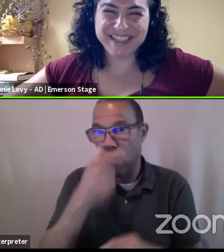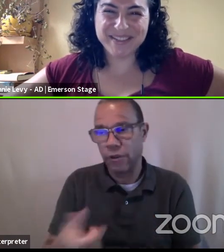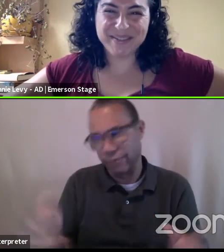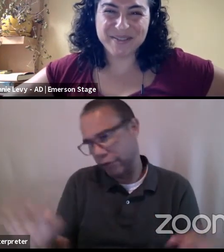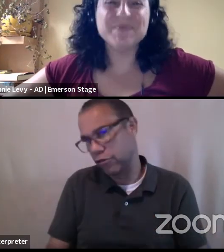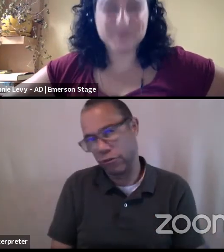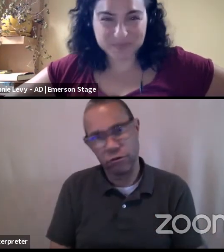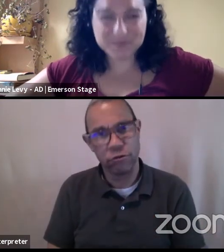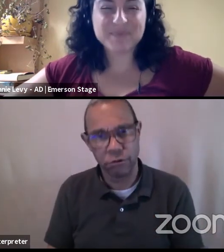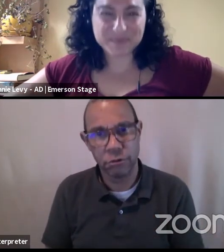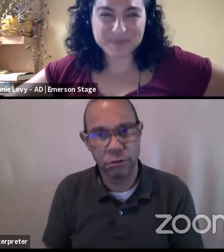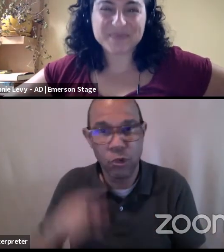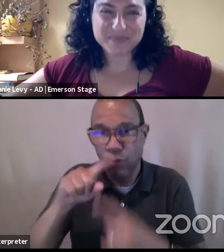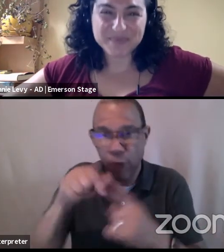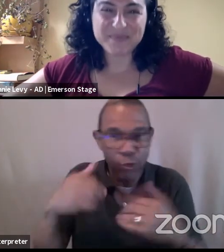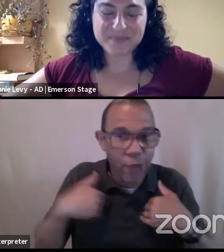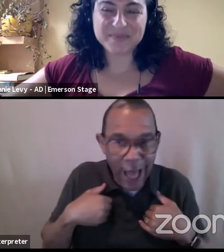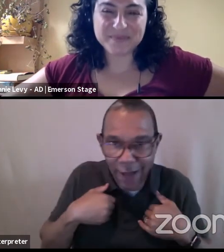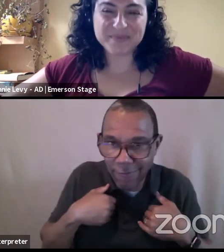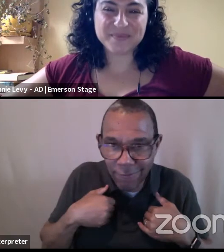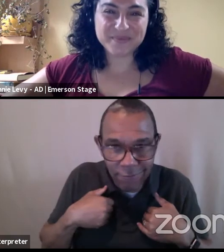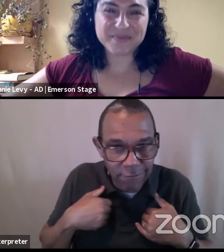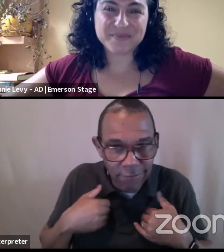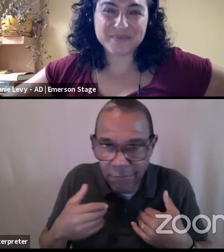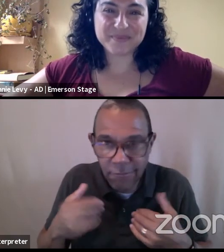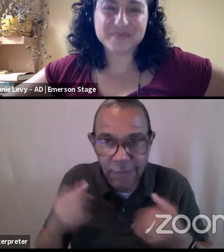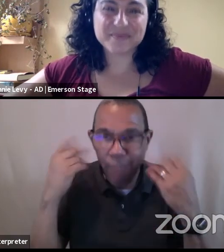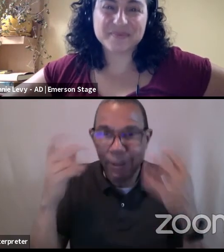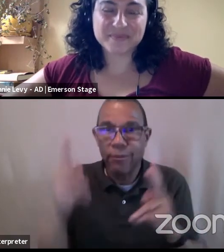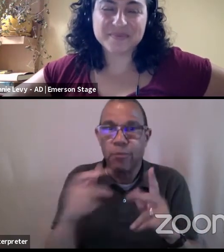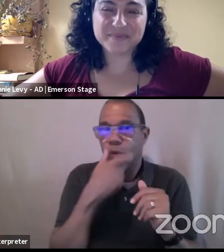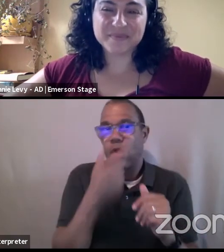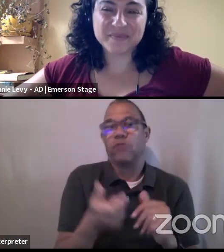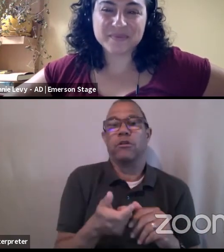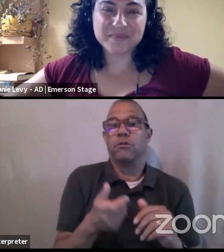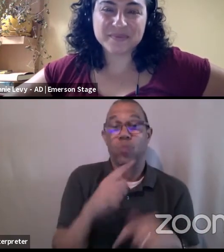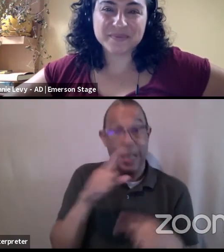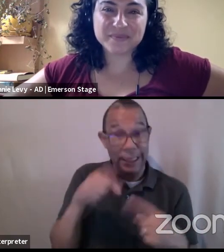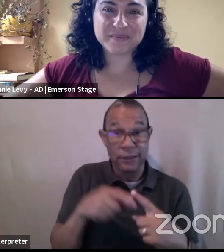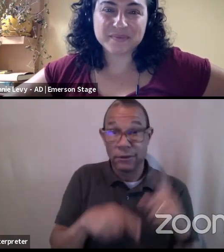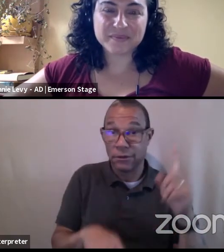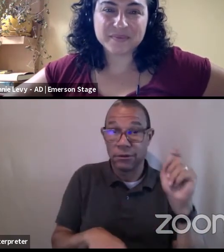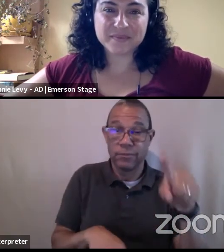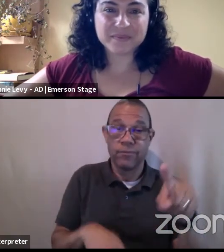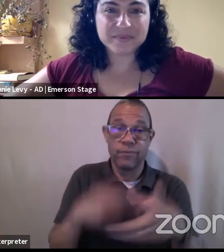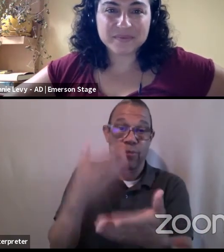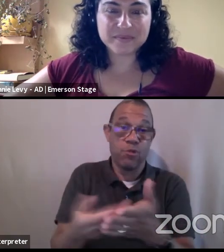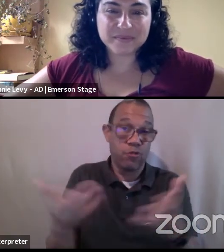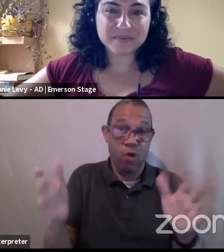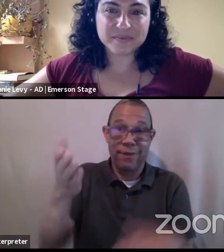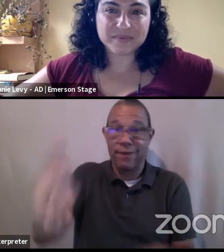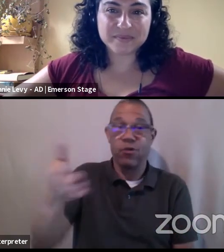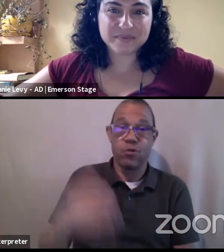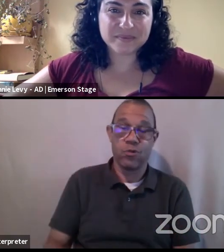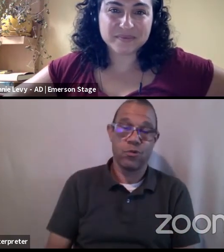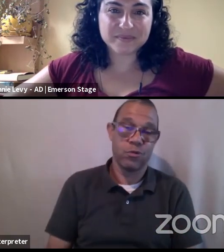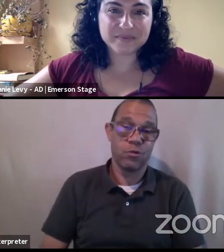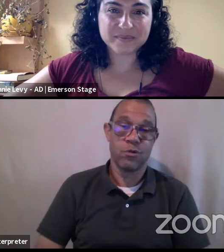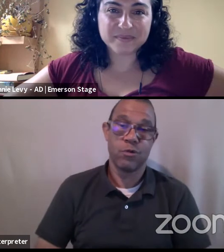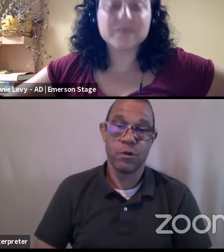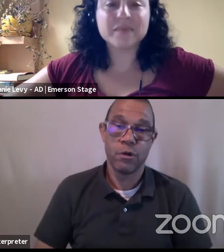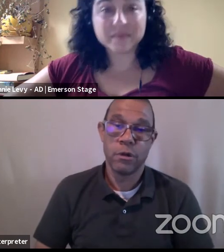you gonna have a house like that like so uh the proof of concept has already has already happened uh the people